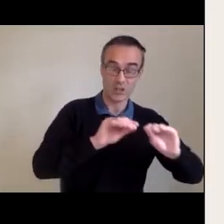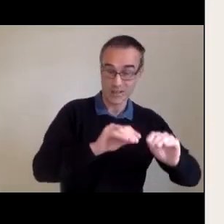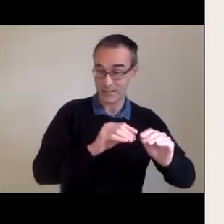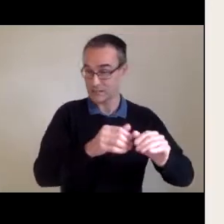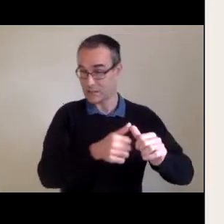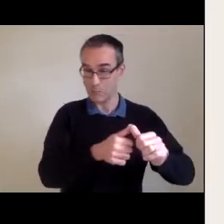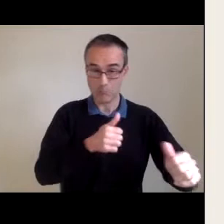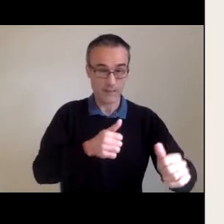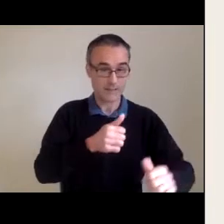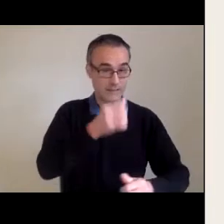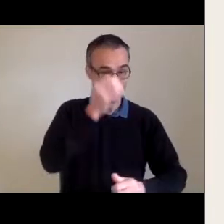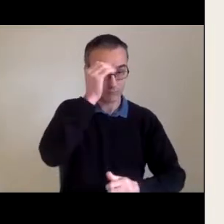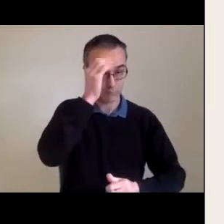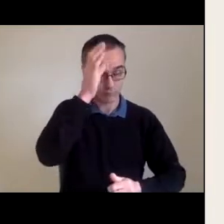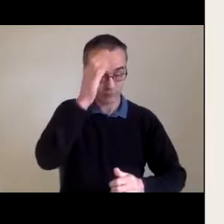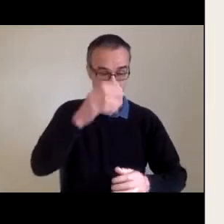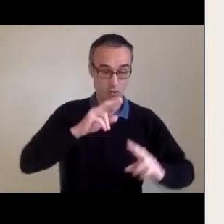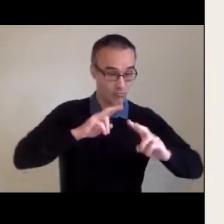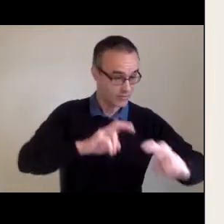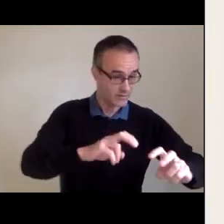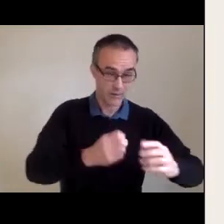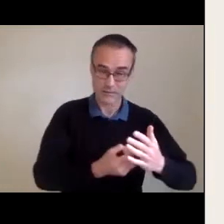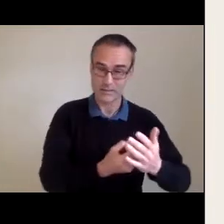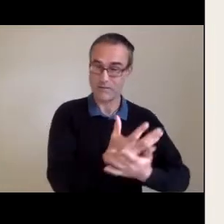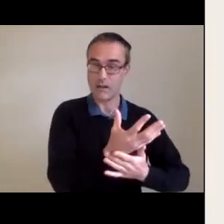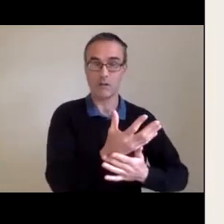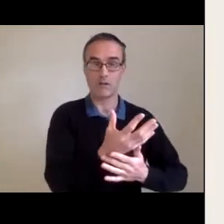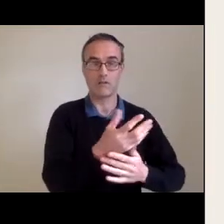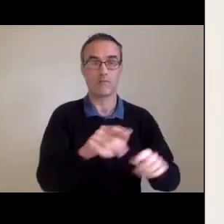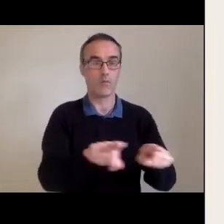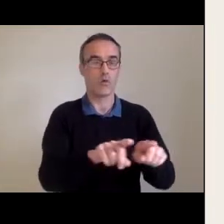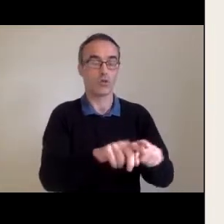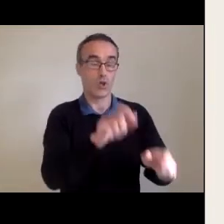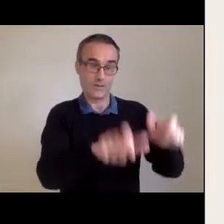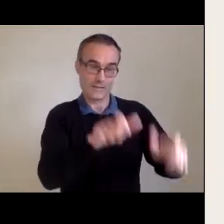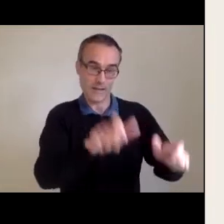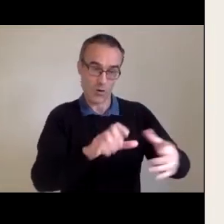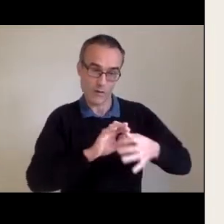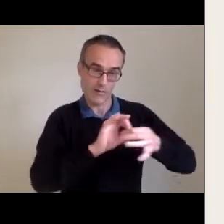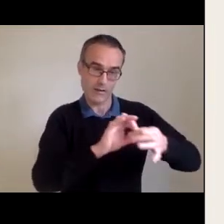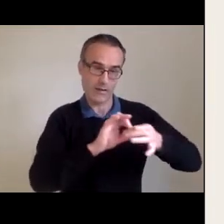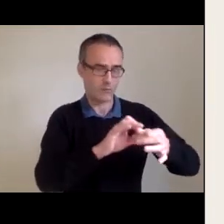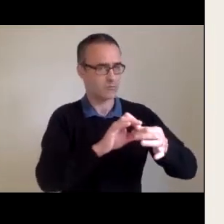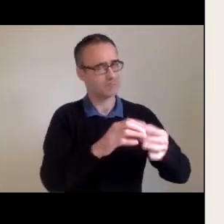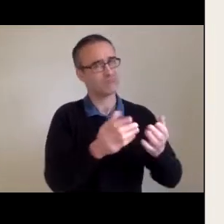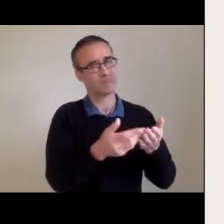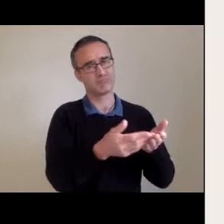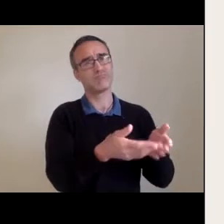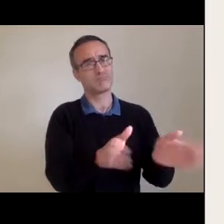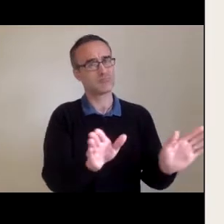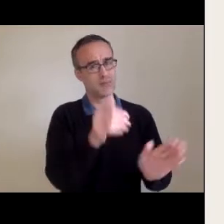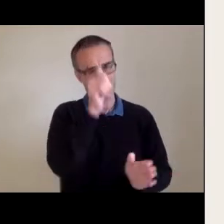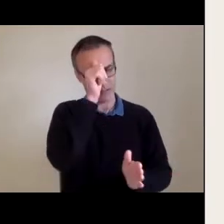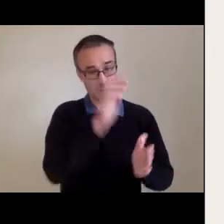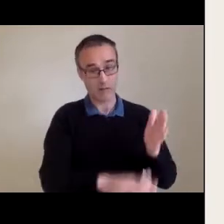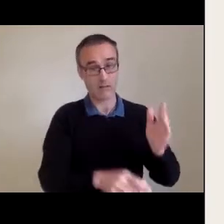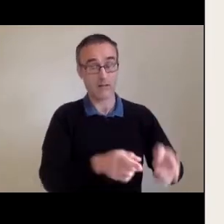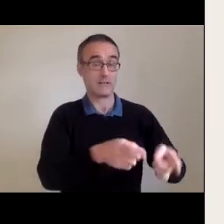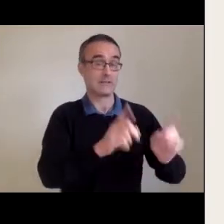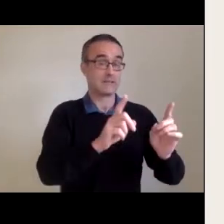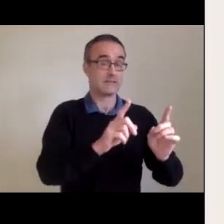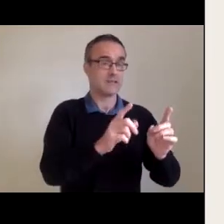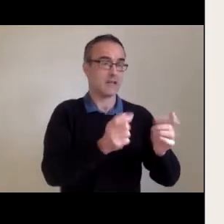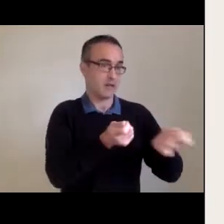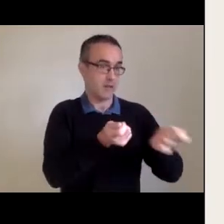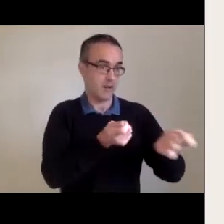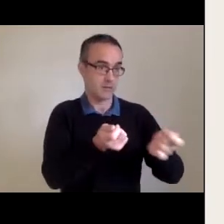organisational excellence, research and development, and stakeholder engagement, so across the board. She's held senior management positions in academia,